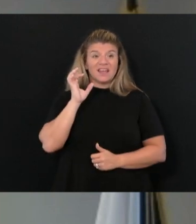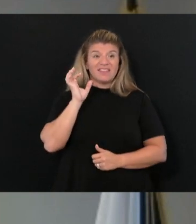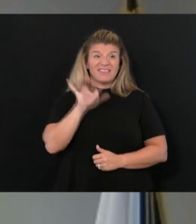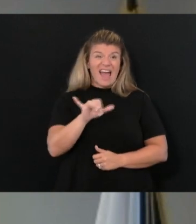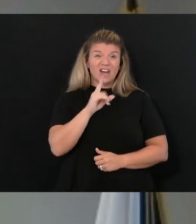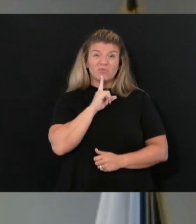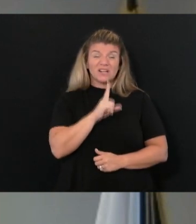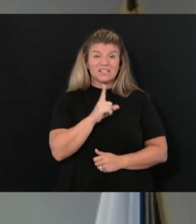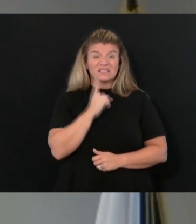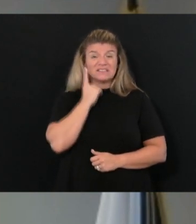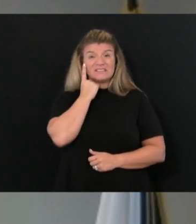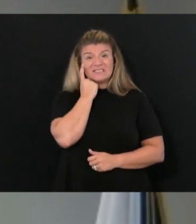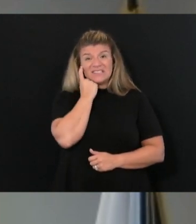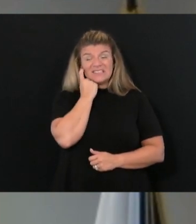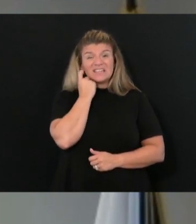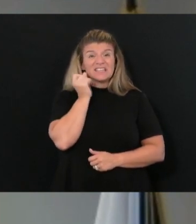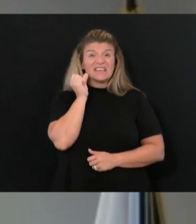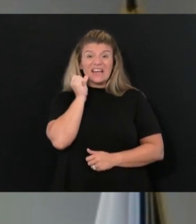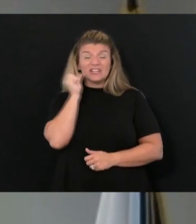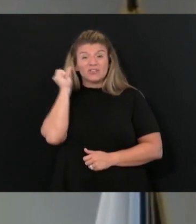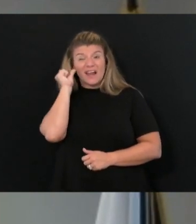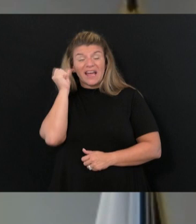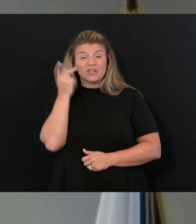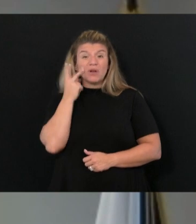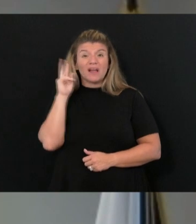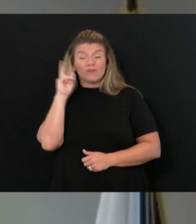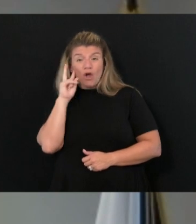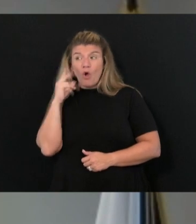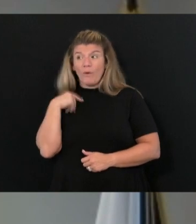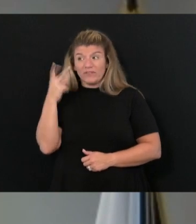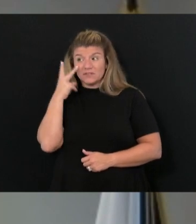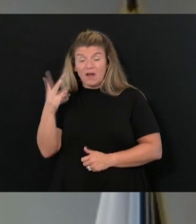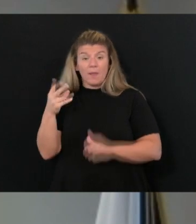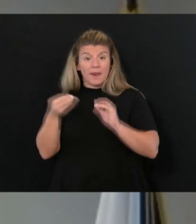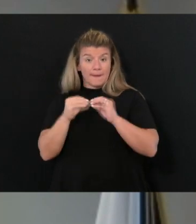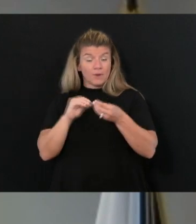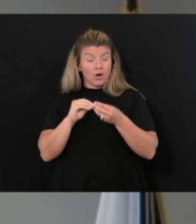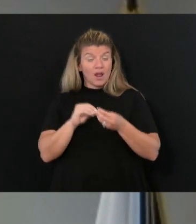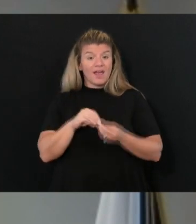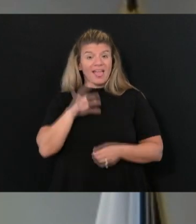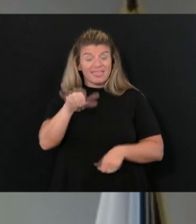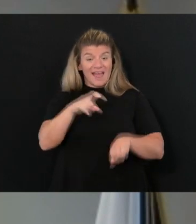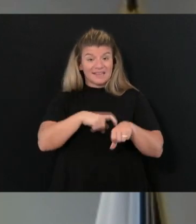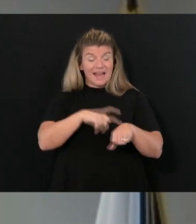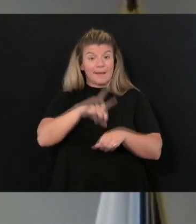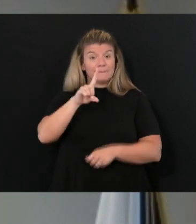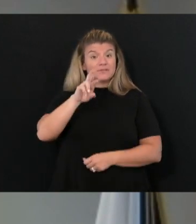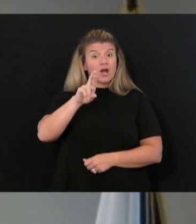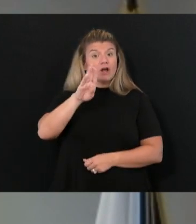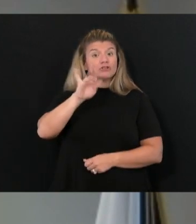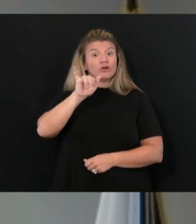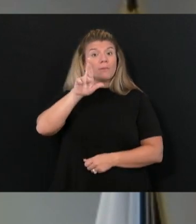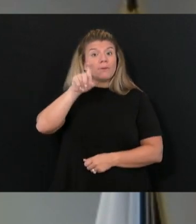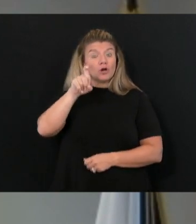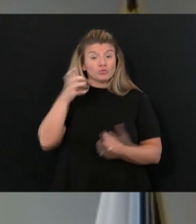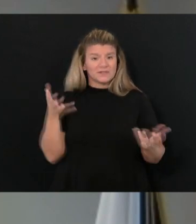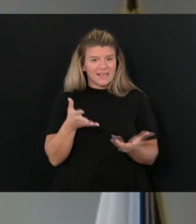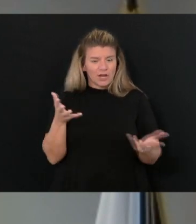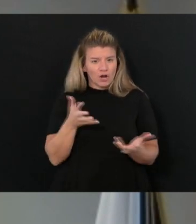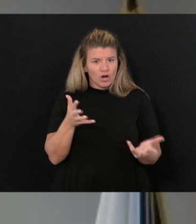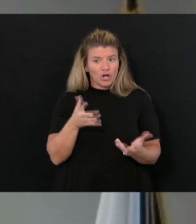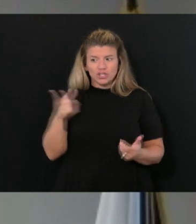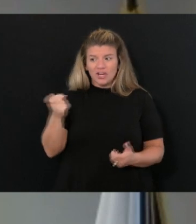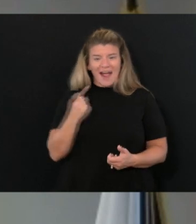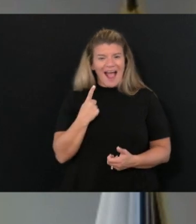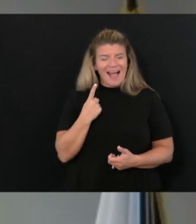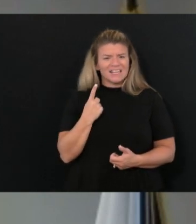actually yesterday when those numbers came in. When Dr. Burks was here, she asked why we were successful, how